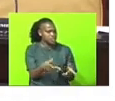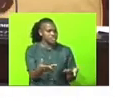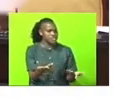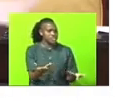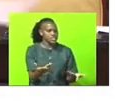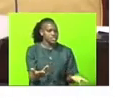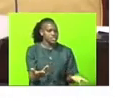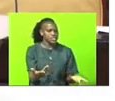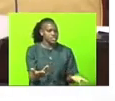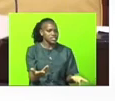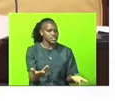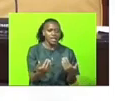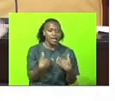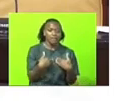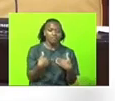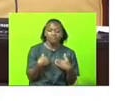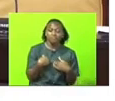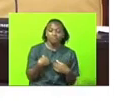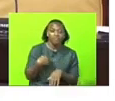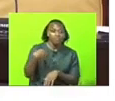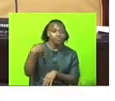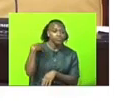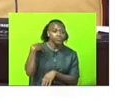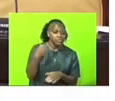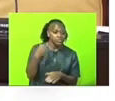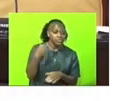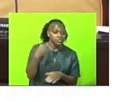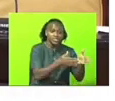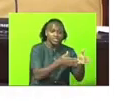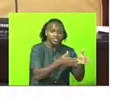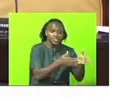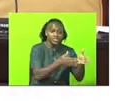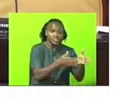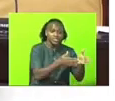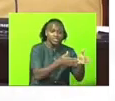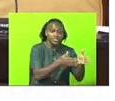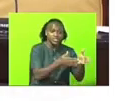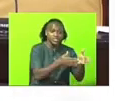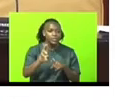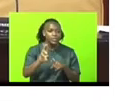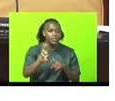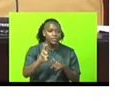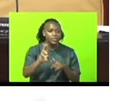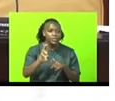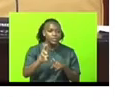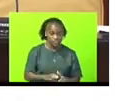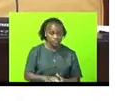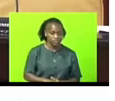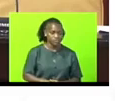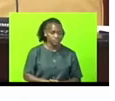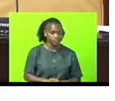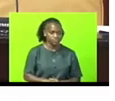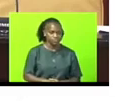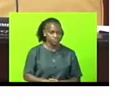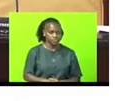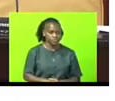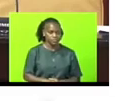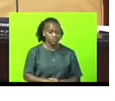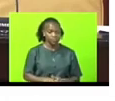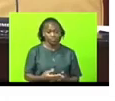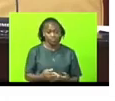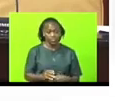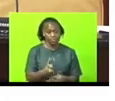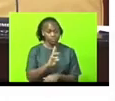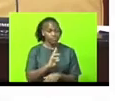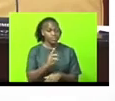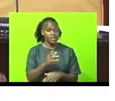filed to go independent, according to its constitution, he has left the party. So